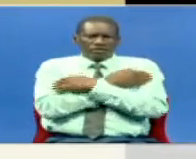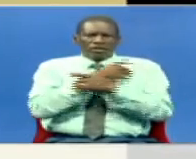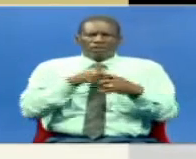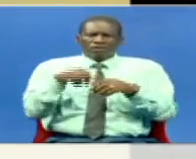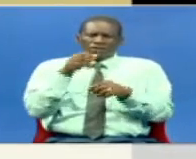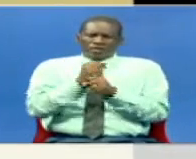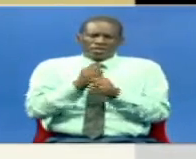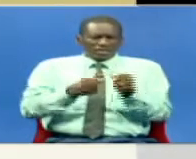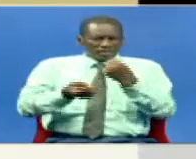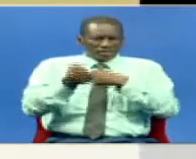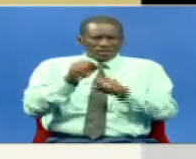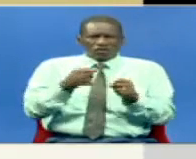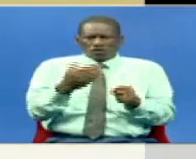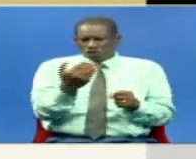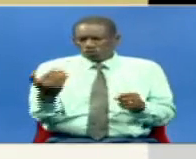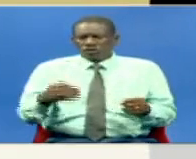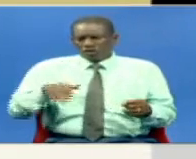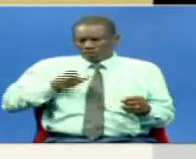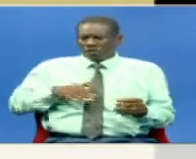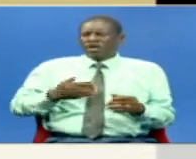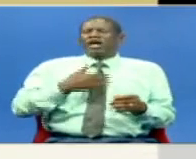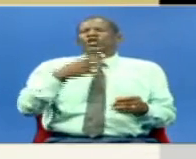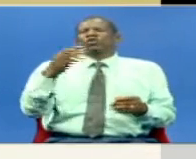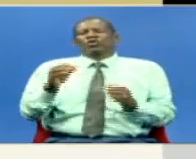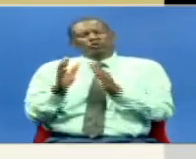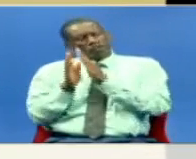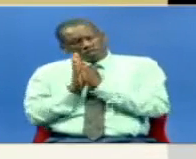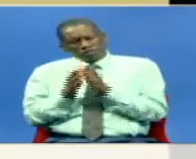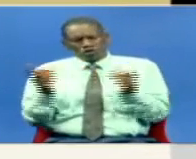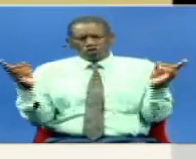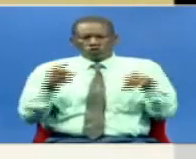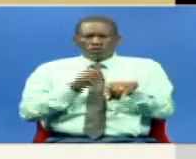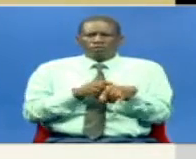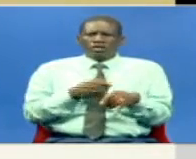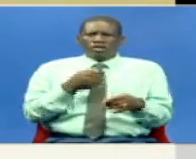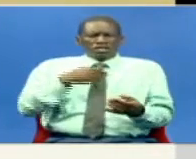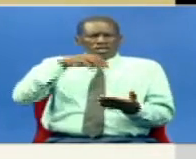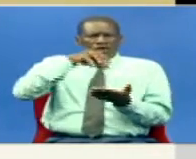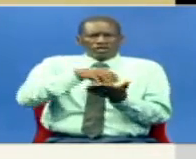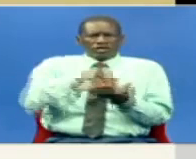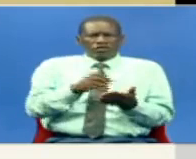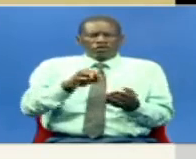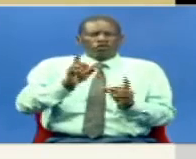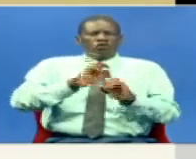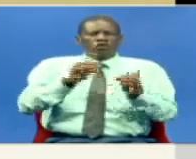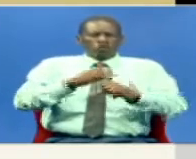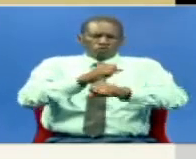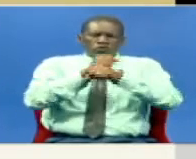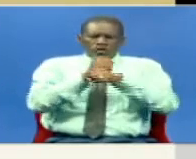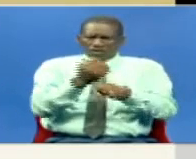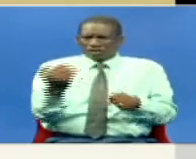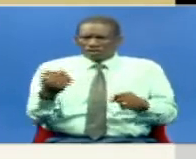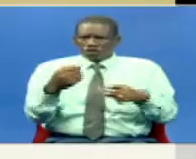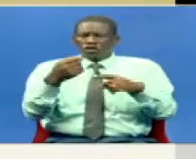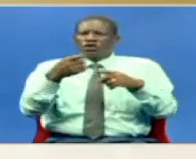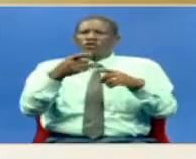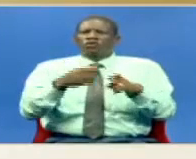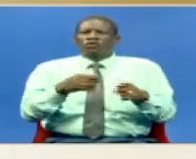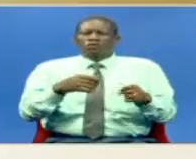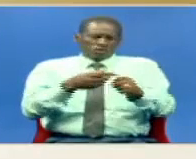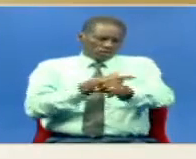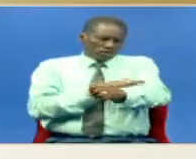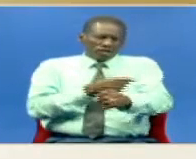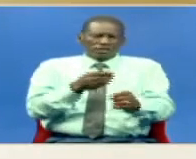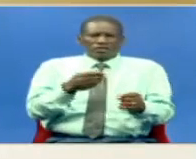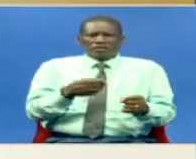act while the toddler's mother had gone to rest briefly. They are being charged with failing to protect a child from drug and